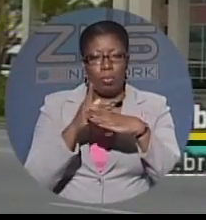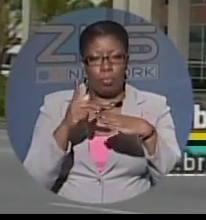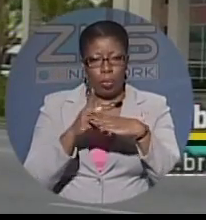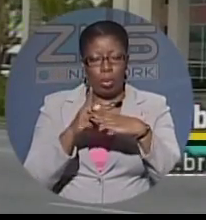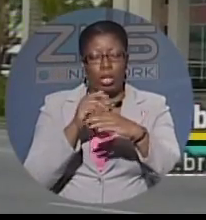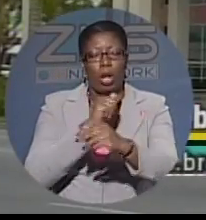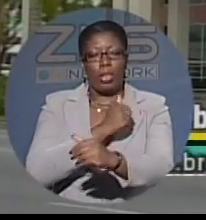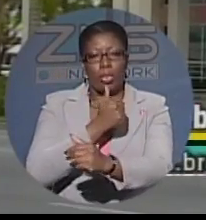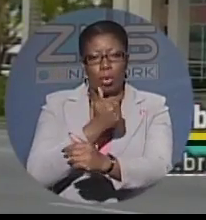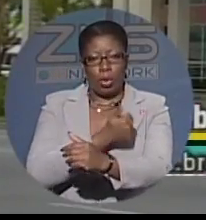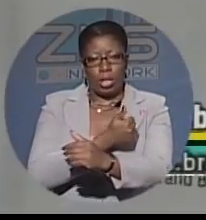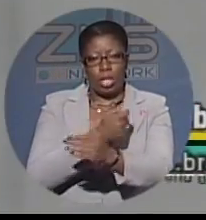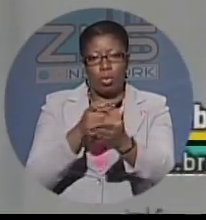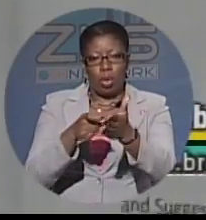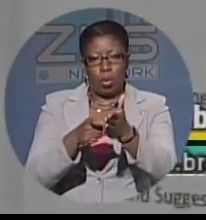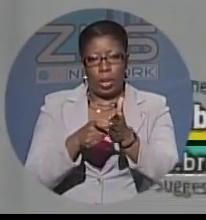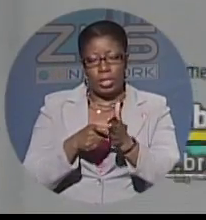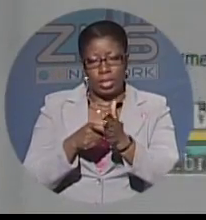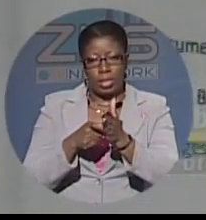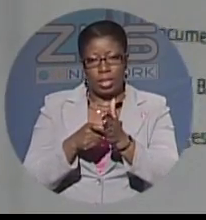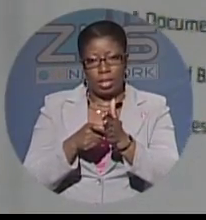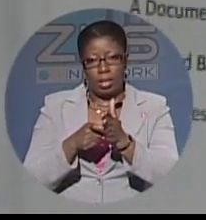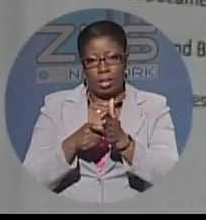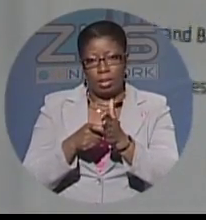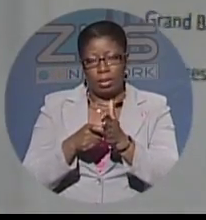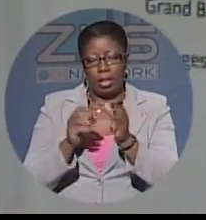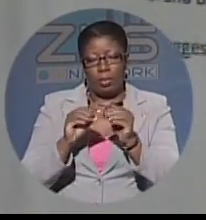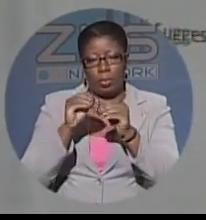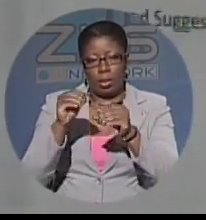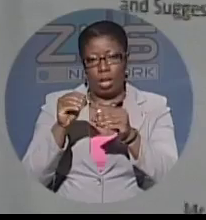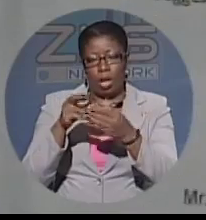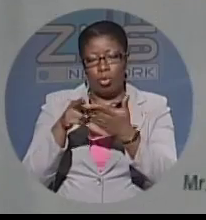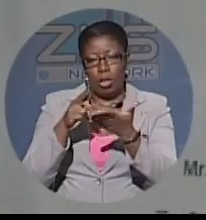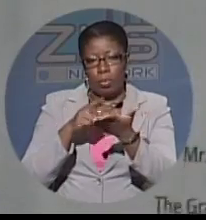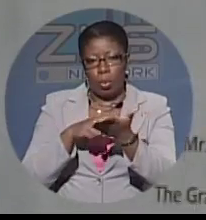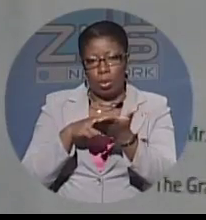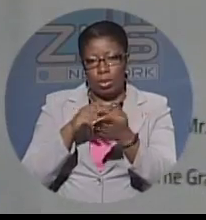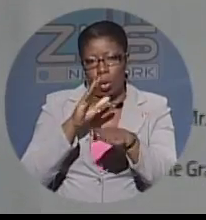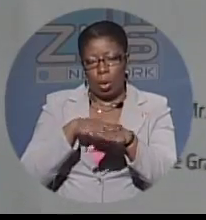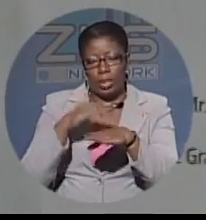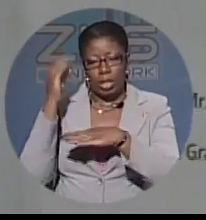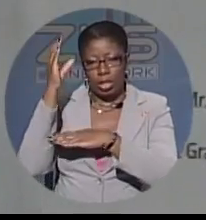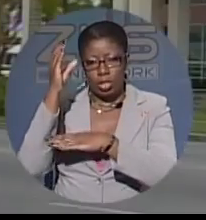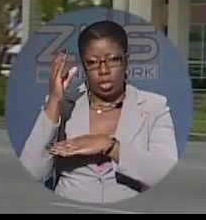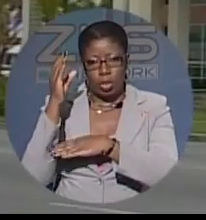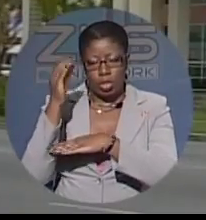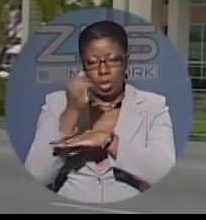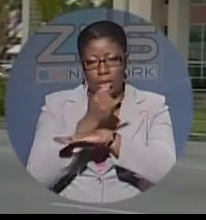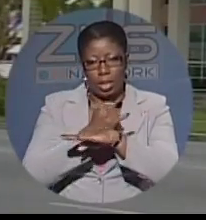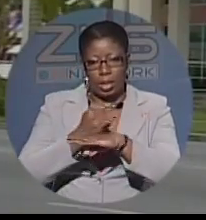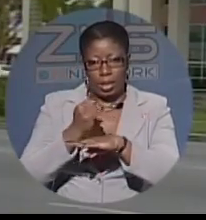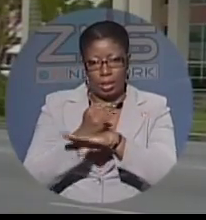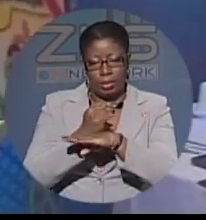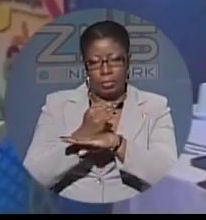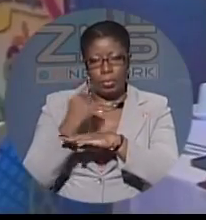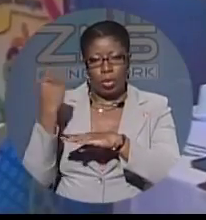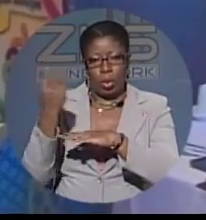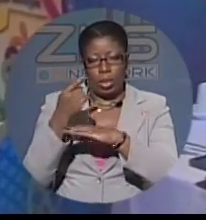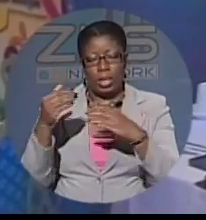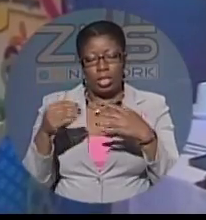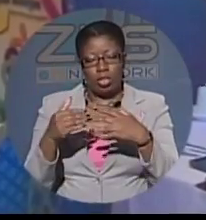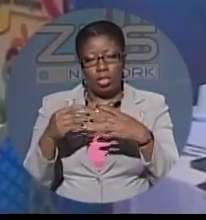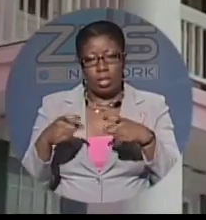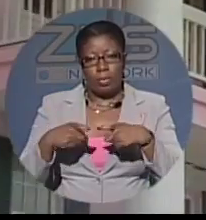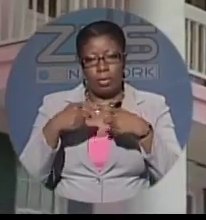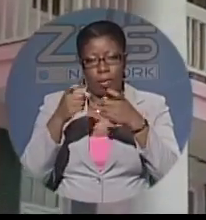Company, requested that he compile a comprehensive report on the concerns of the island's only electricity provider. But